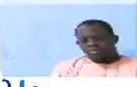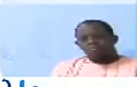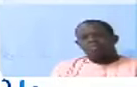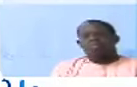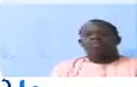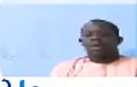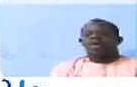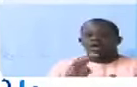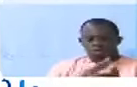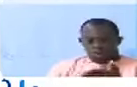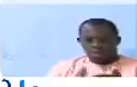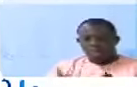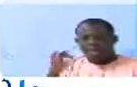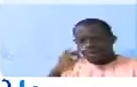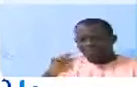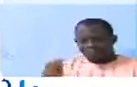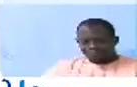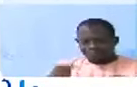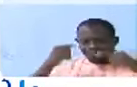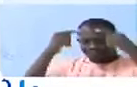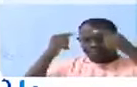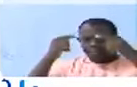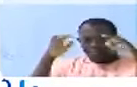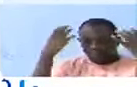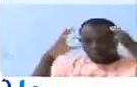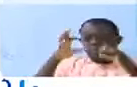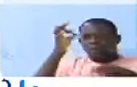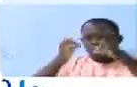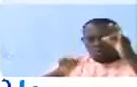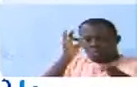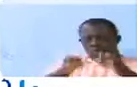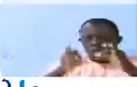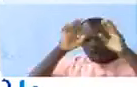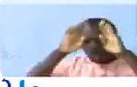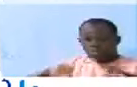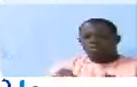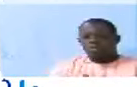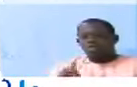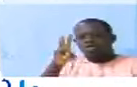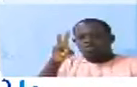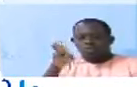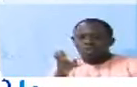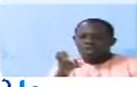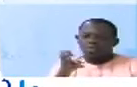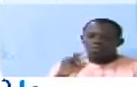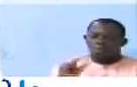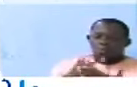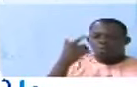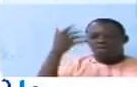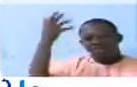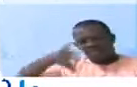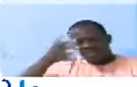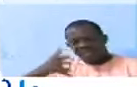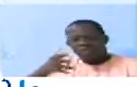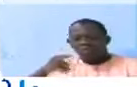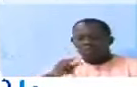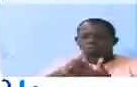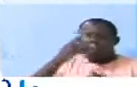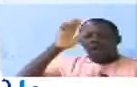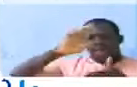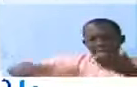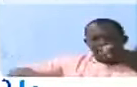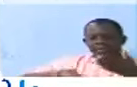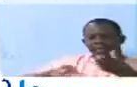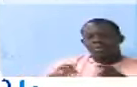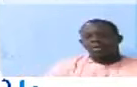And usually when they adjourn the case, it will be the 28th or the 15th or towards the end of the